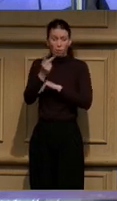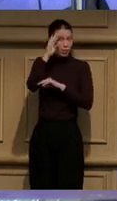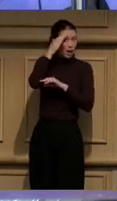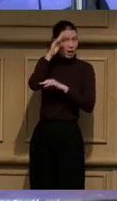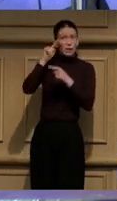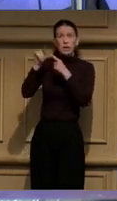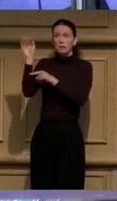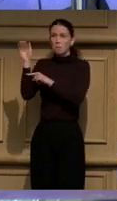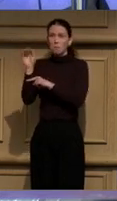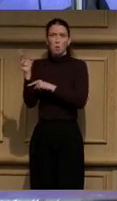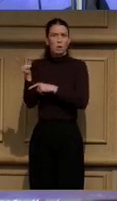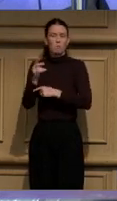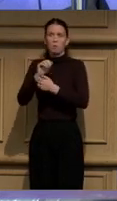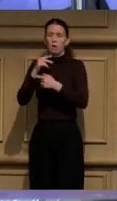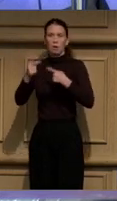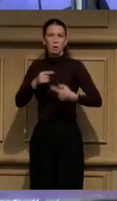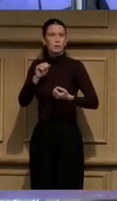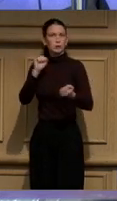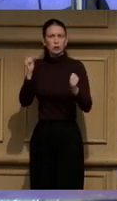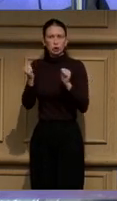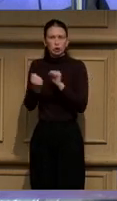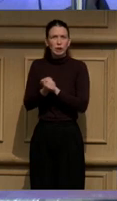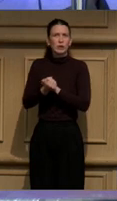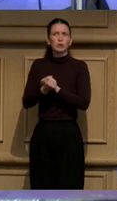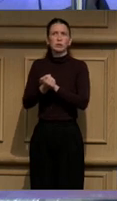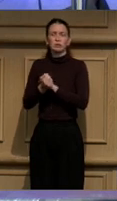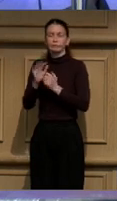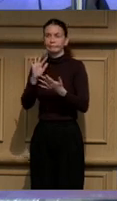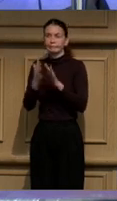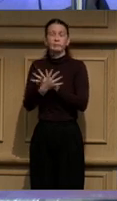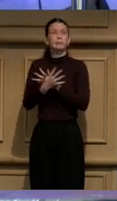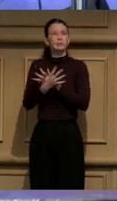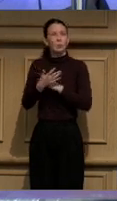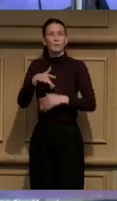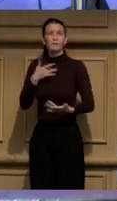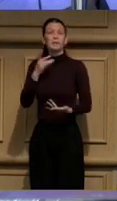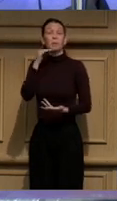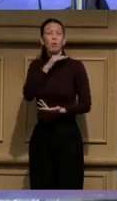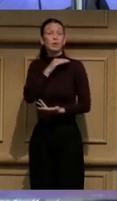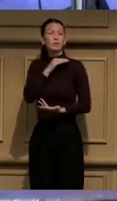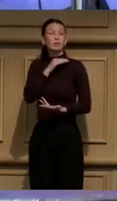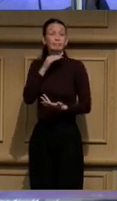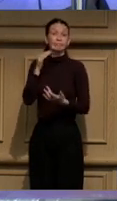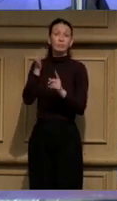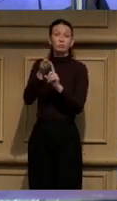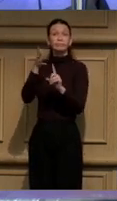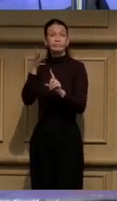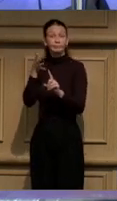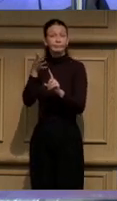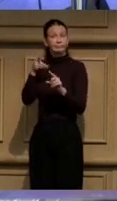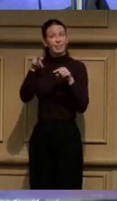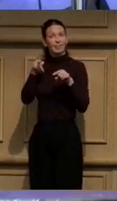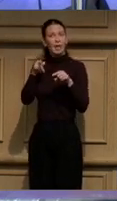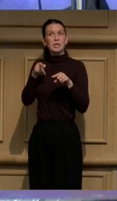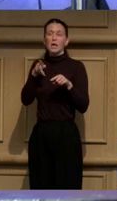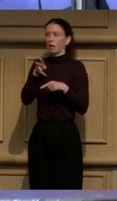basis. And it feels very important to kind of acknowledge that, I think. And I think it will be really present in the work